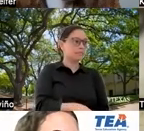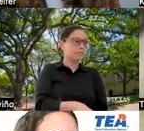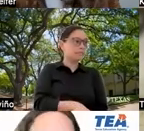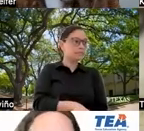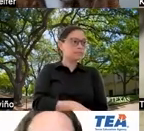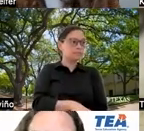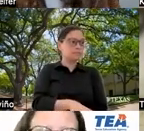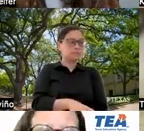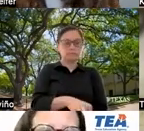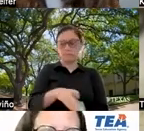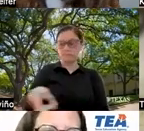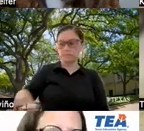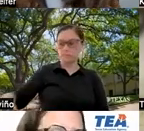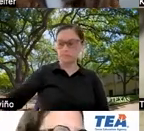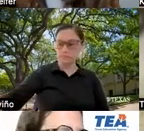Weldon Beard.